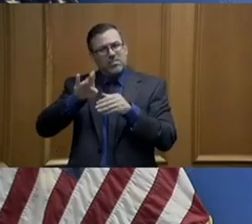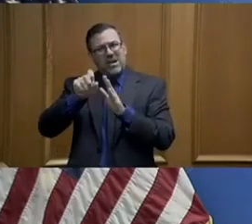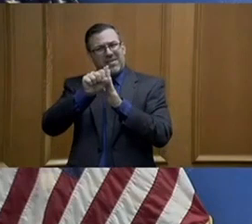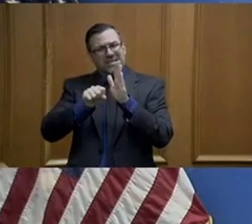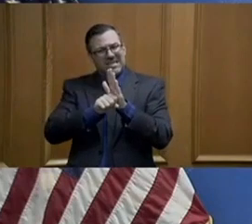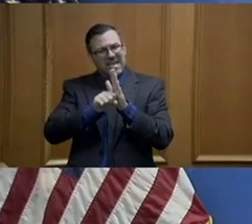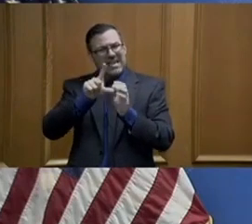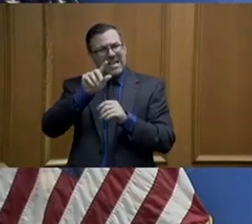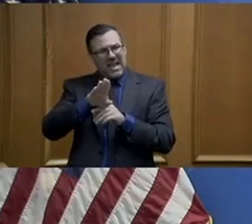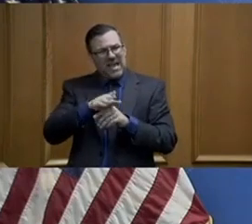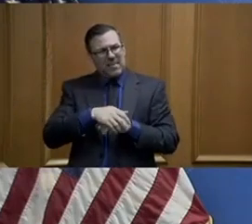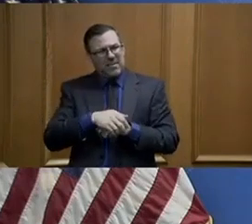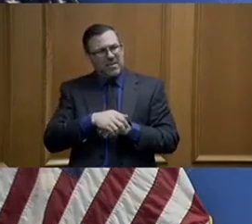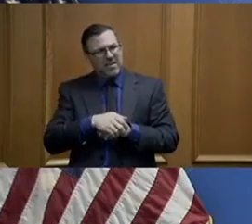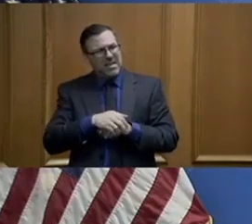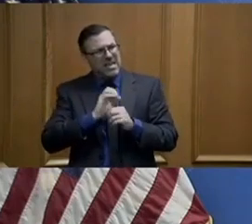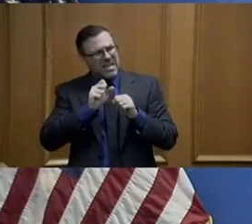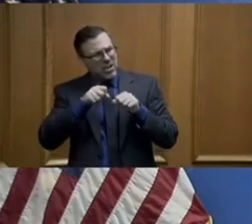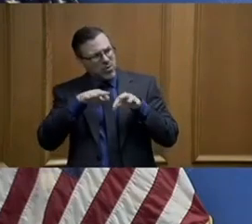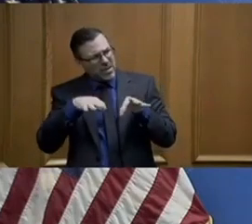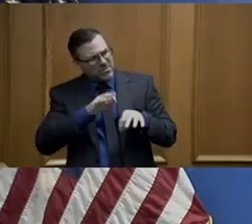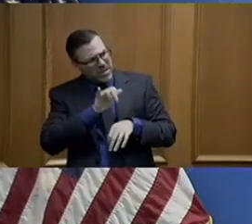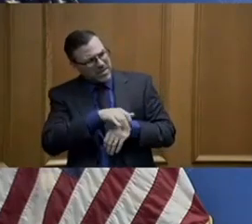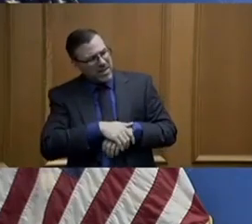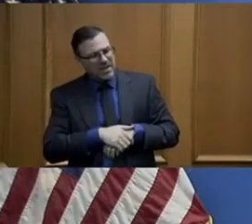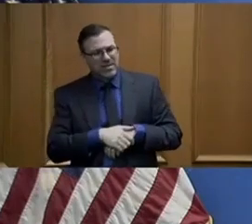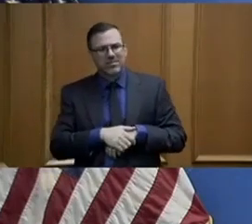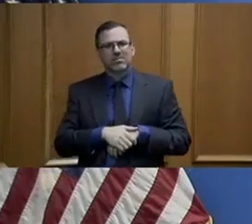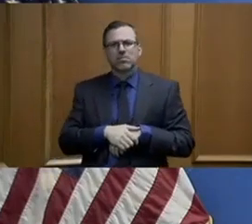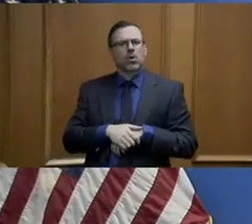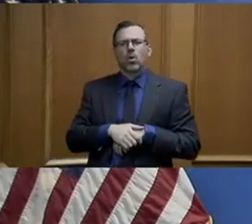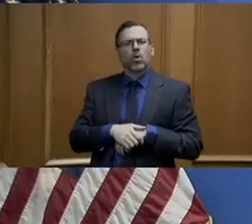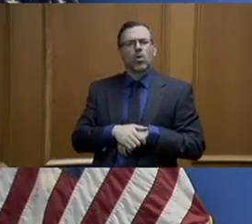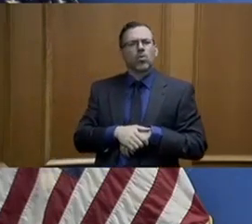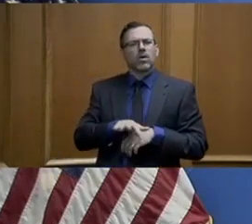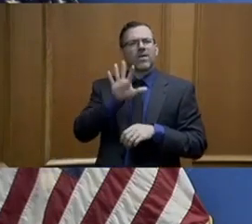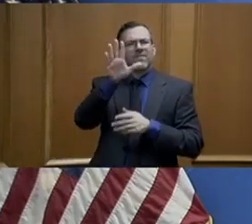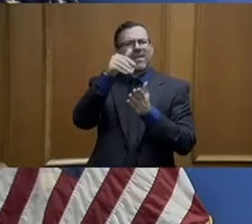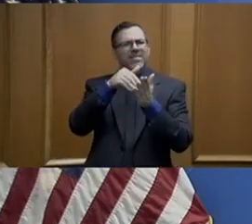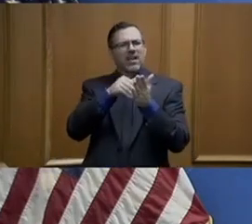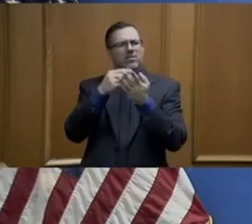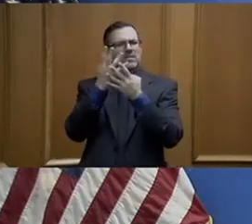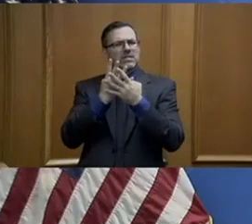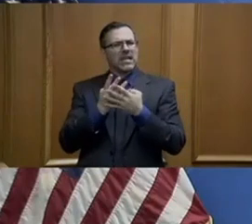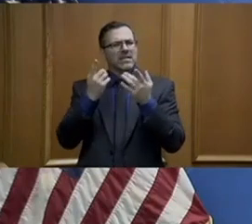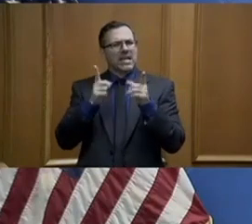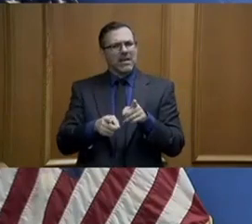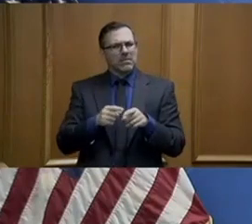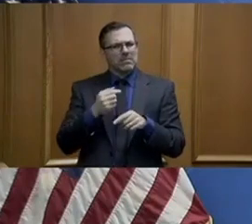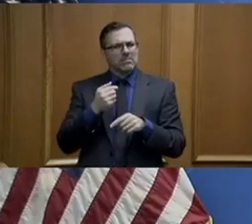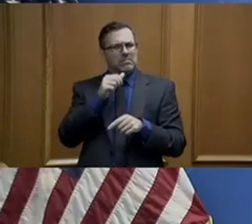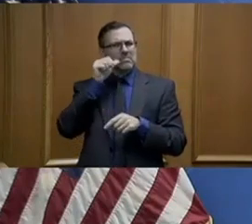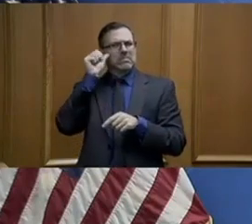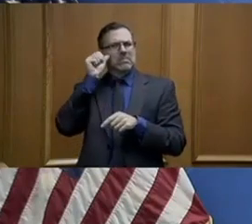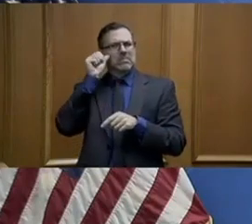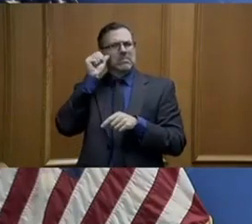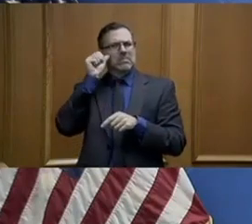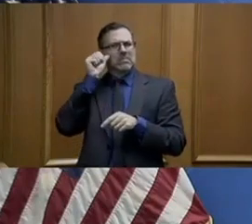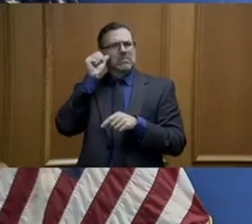had about 5,000 tests, if I'm not mistaken, done in the last day. 2 of those in the state lab,